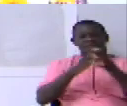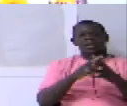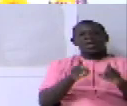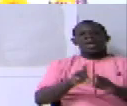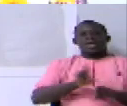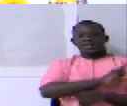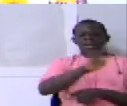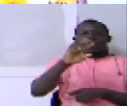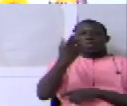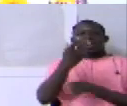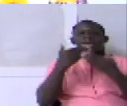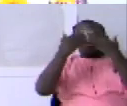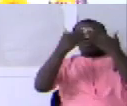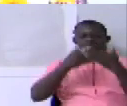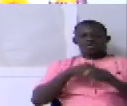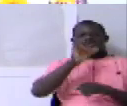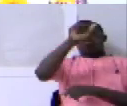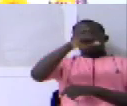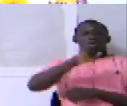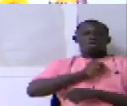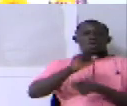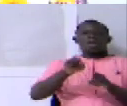And they will tell me, where is your clearance? And